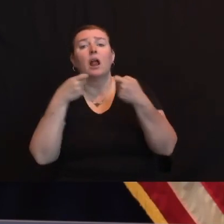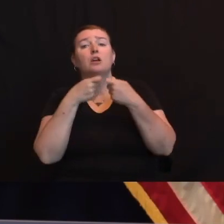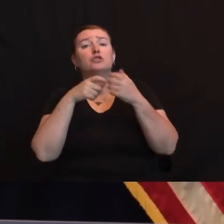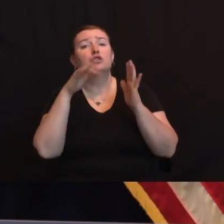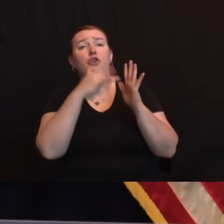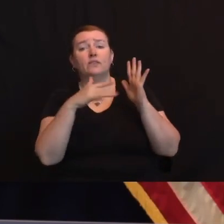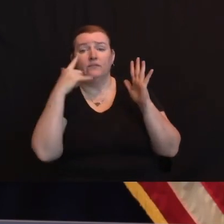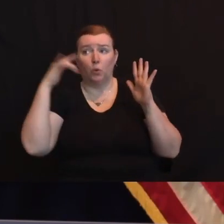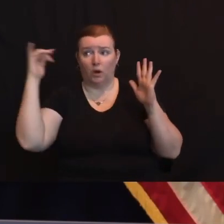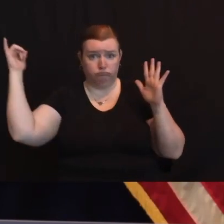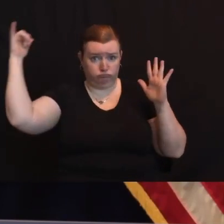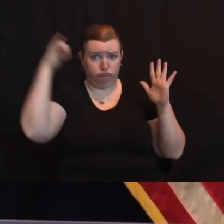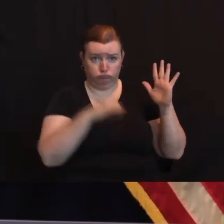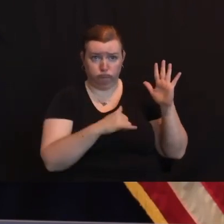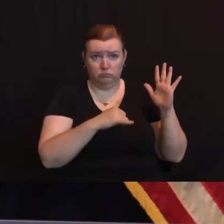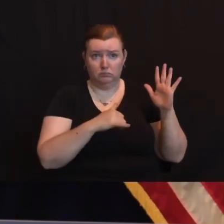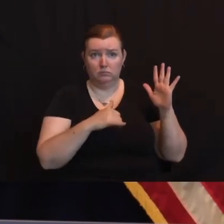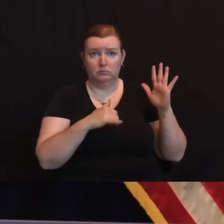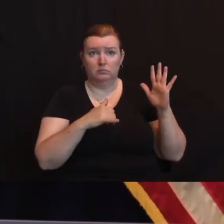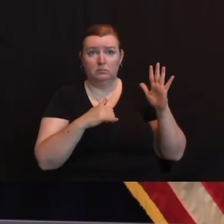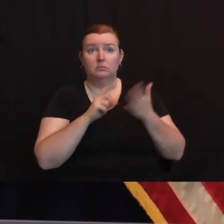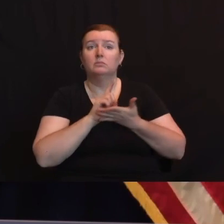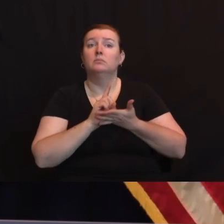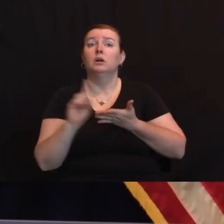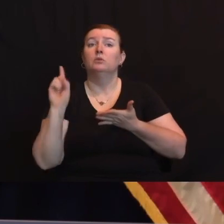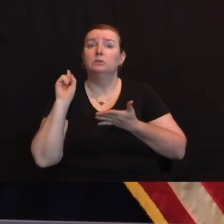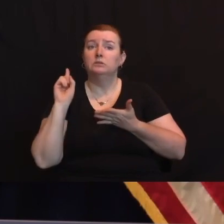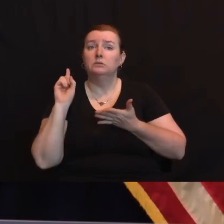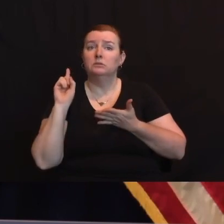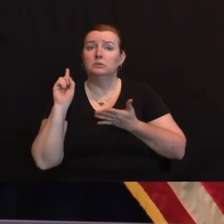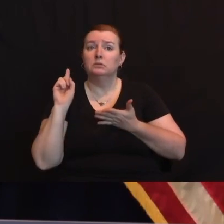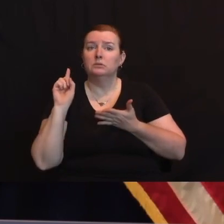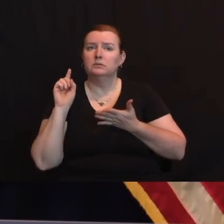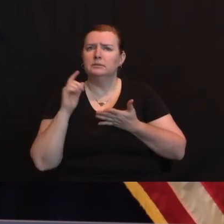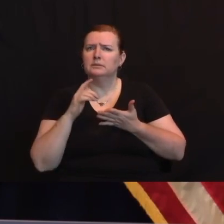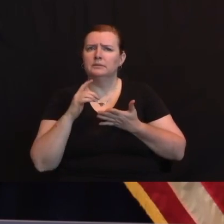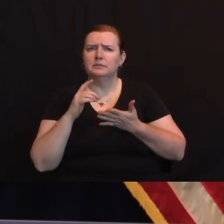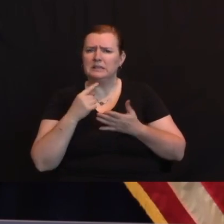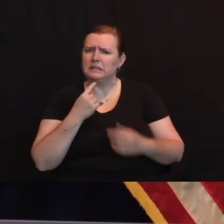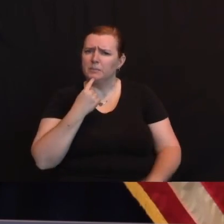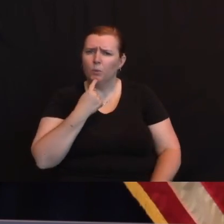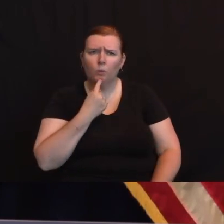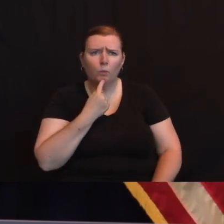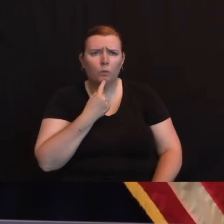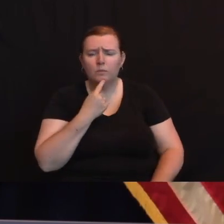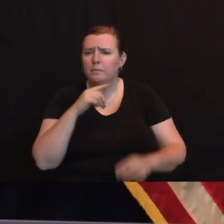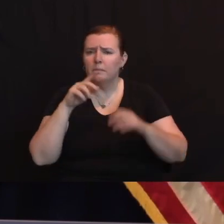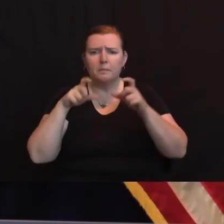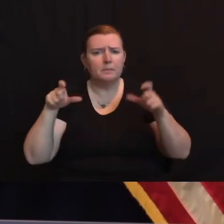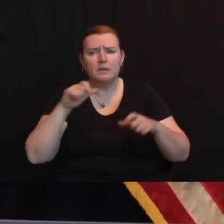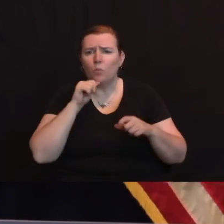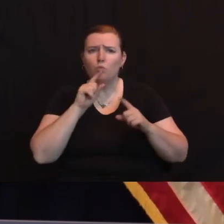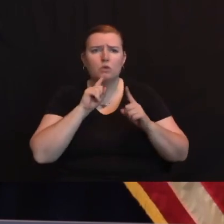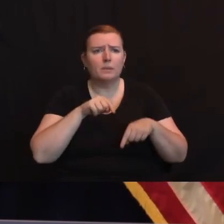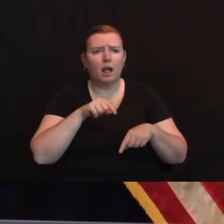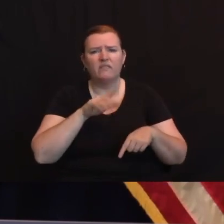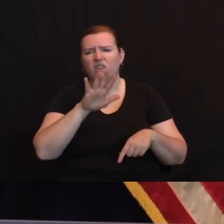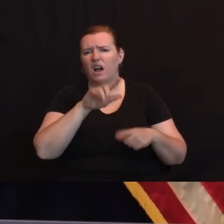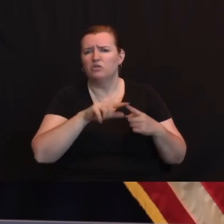uptake last week was not as high as we wanted it to be. Somewhere between 5 and 10%,